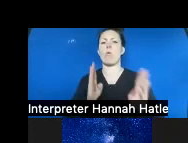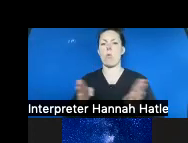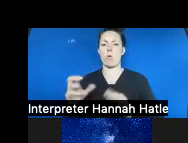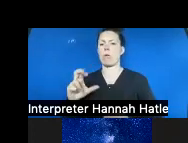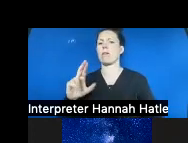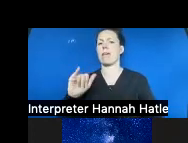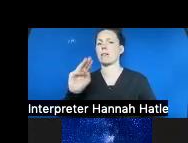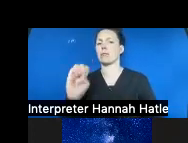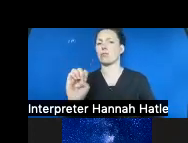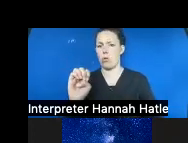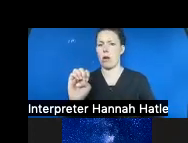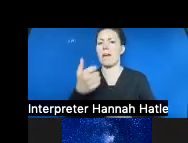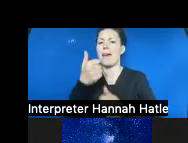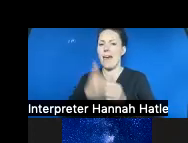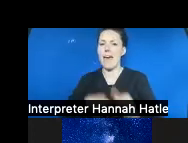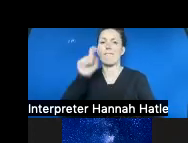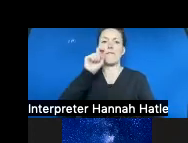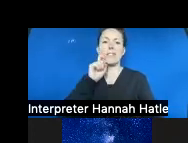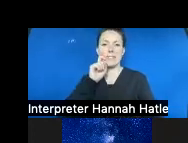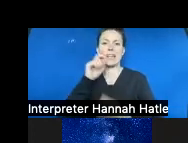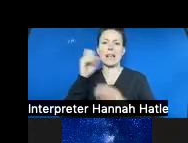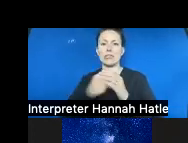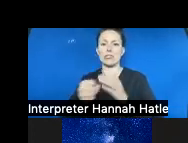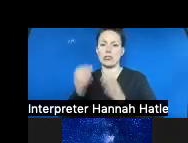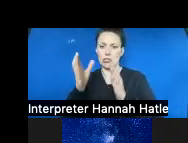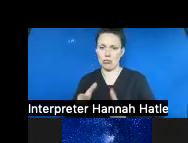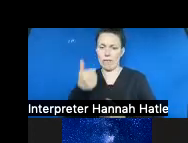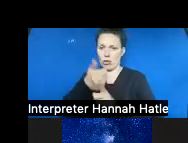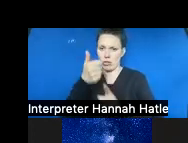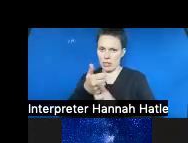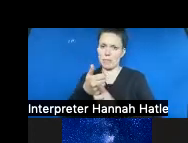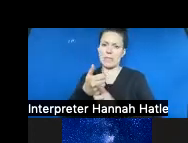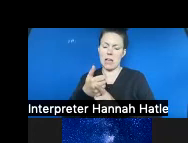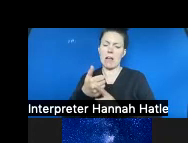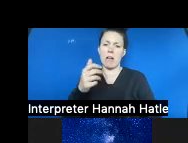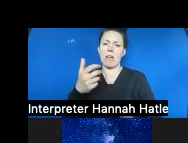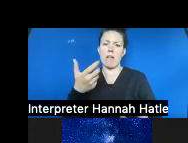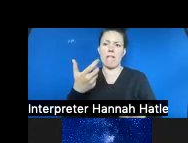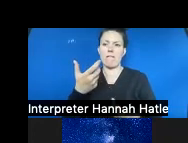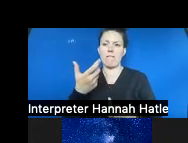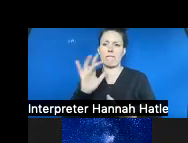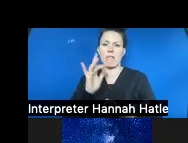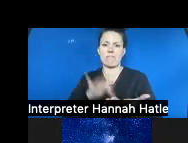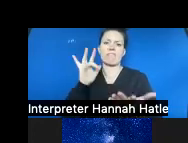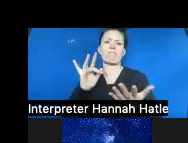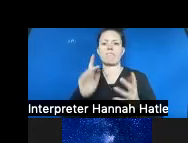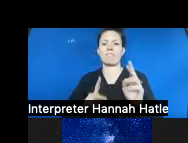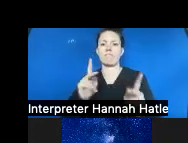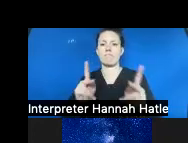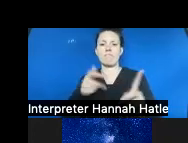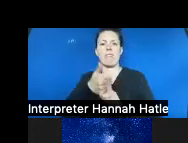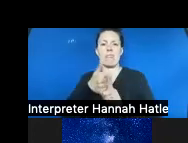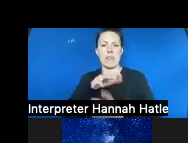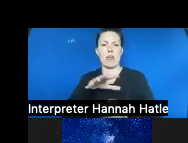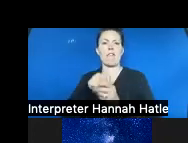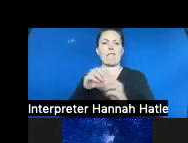Every sex trafficker is a criminal exploiting humans, and they're a part of a network of knowing who's on